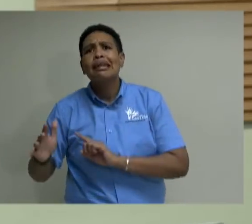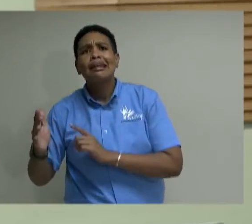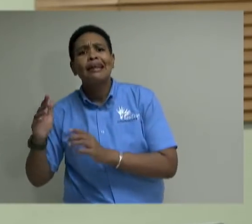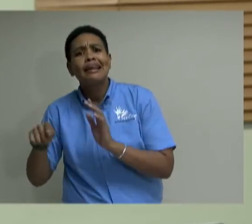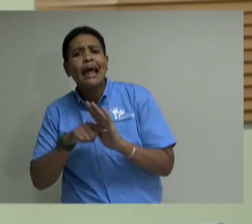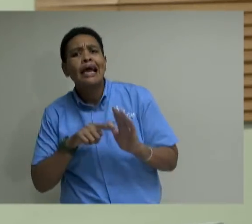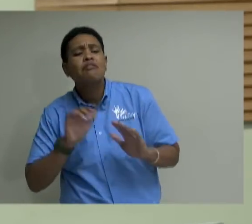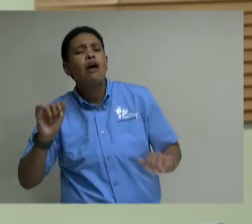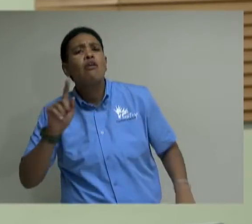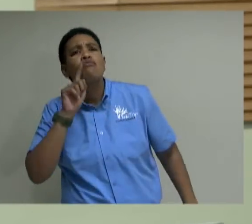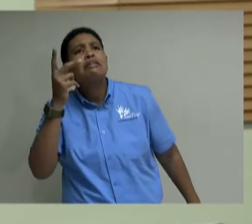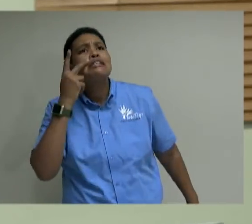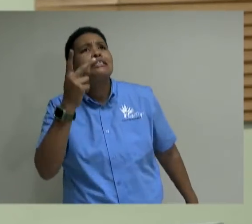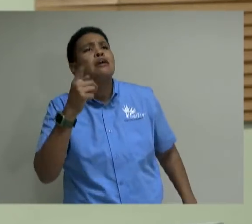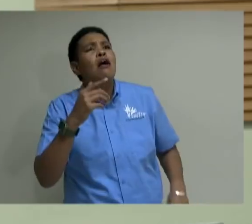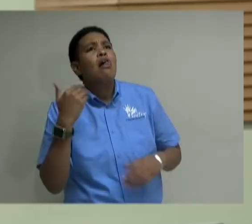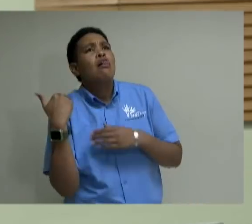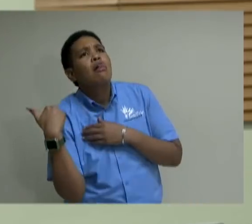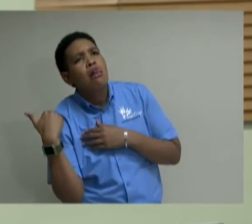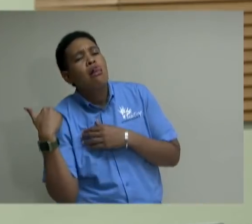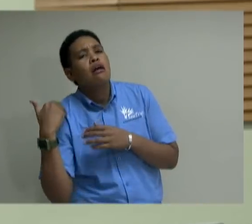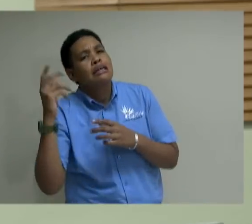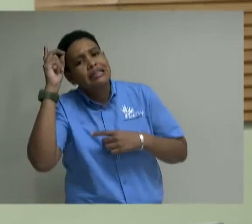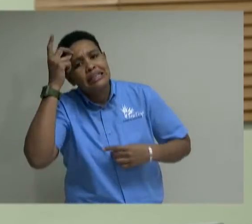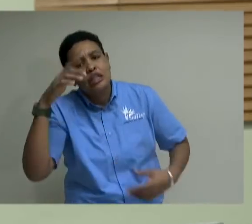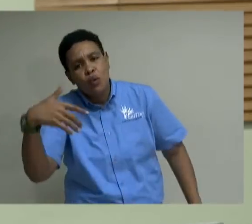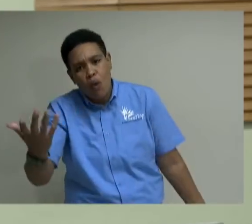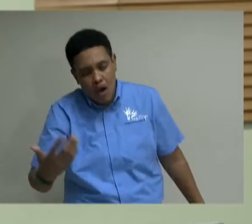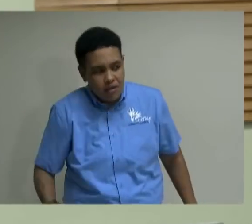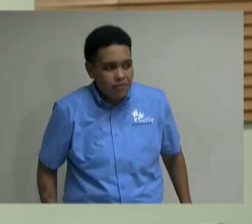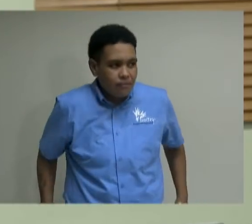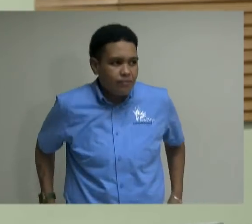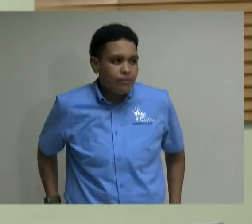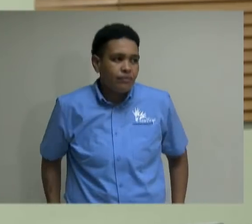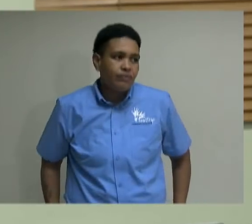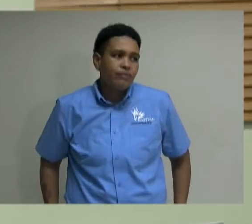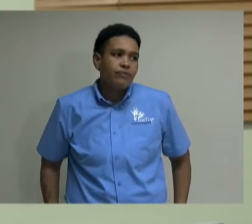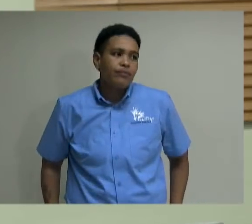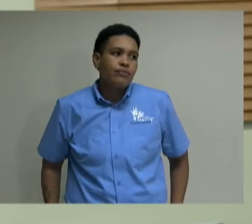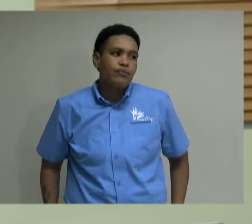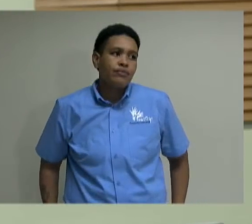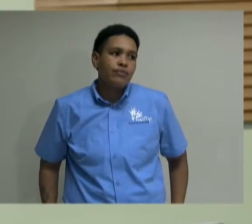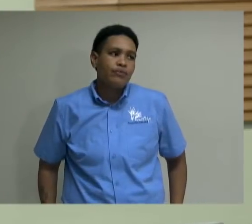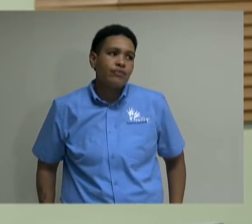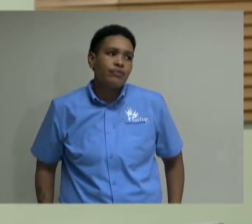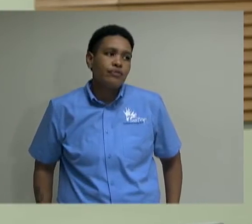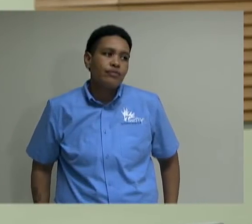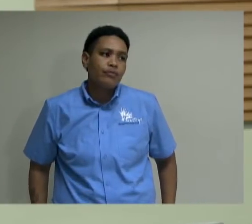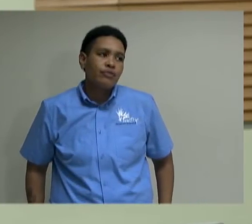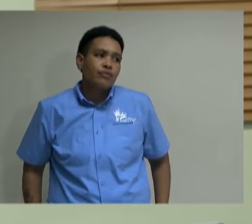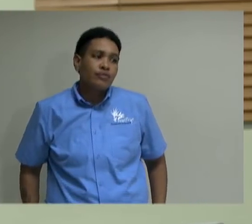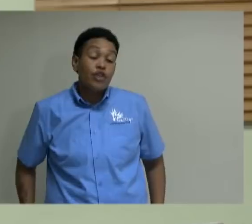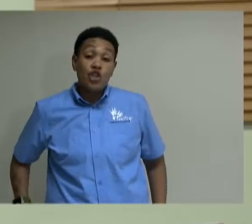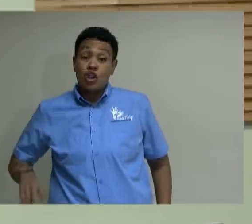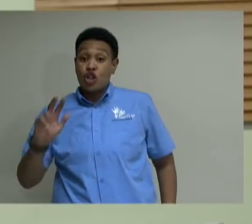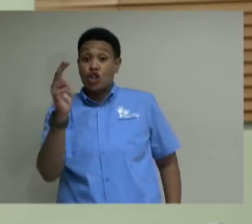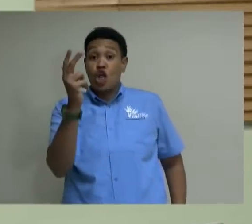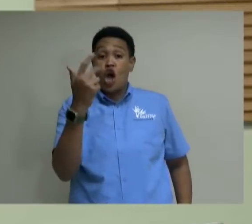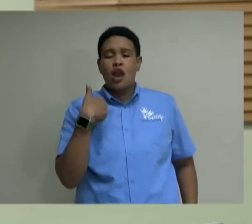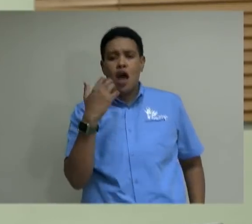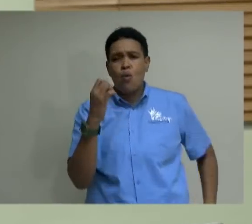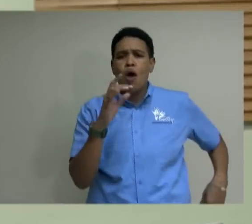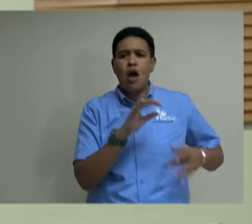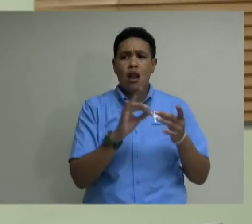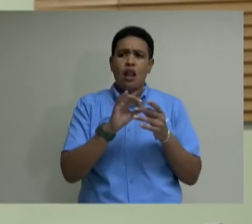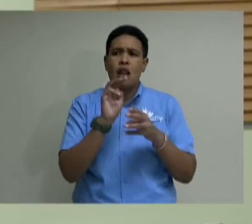can really see what the burden of disease is. The third thing I want to mention is, Minister spoke about it